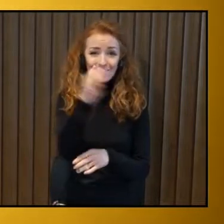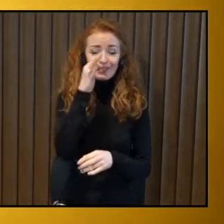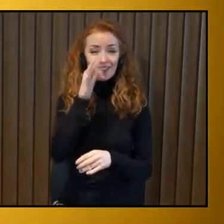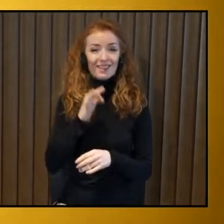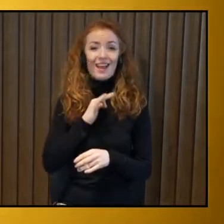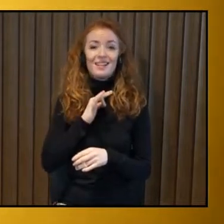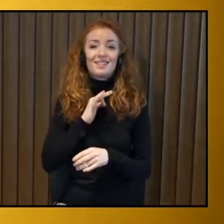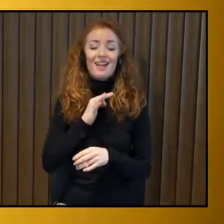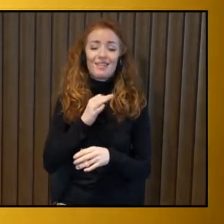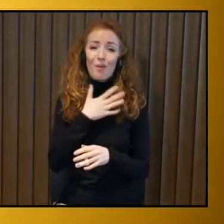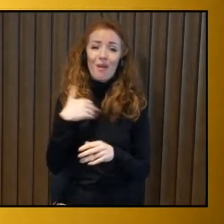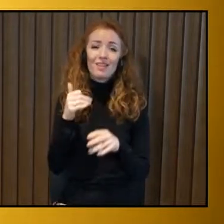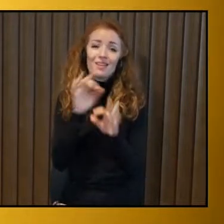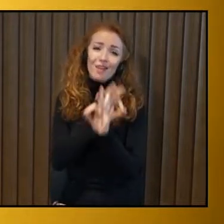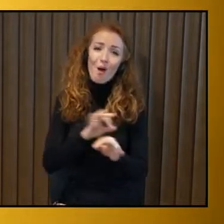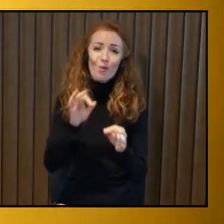much kind of,